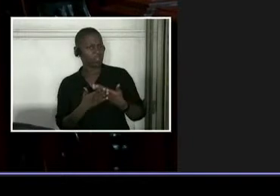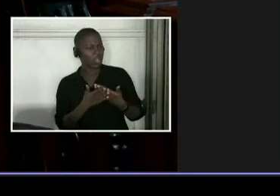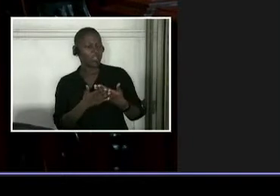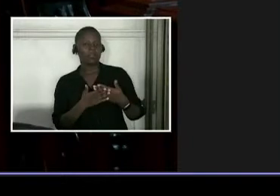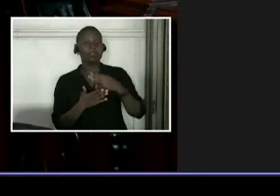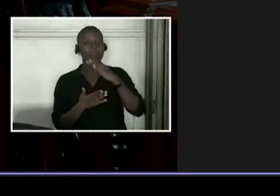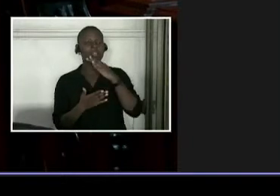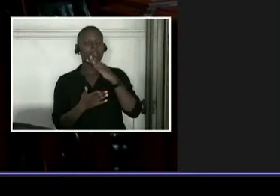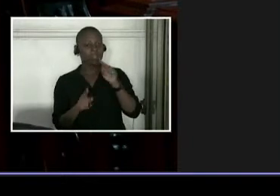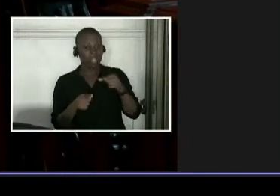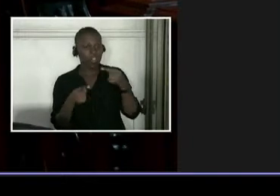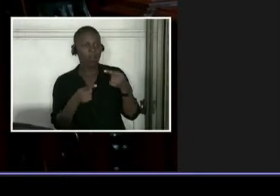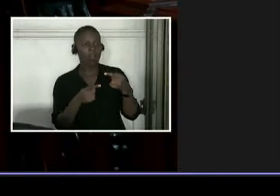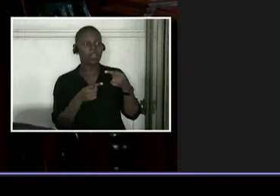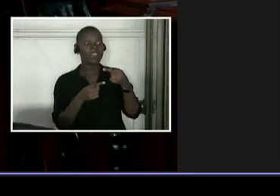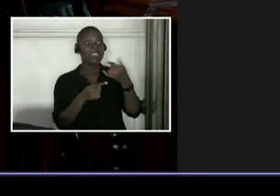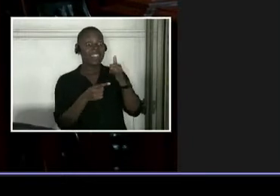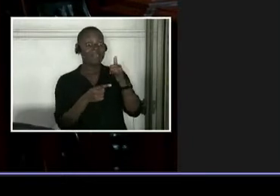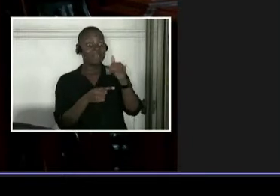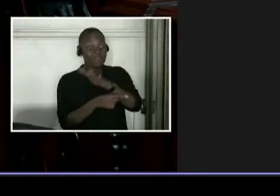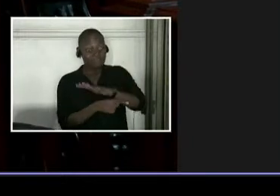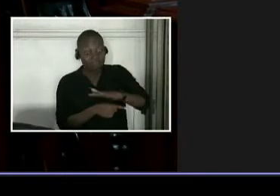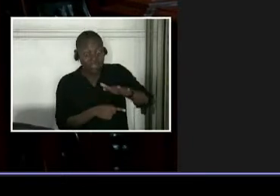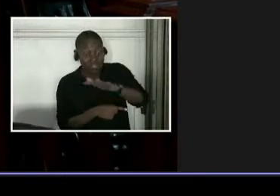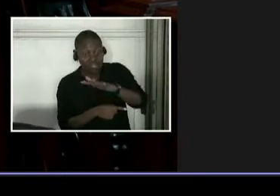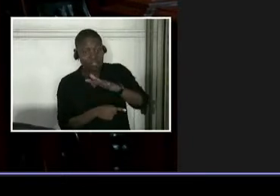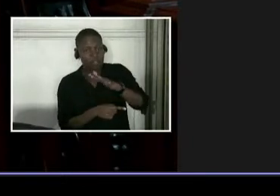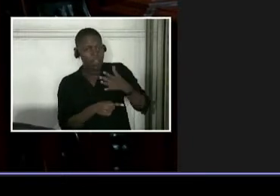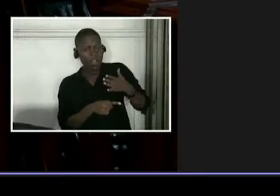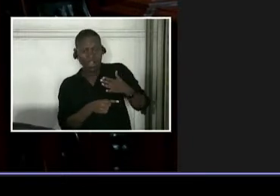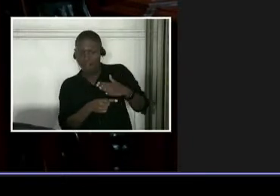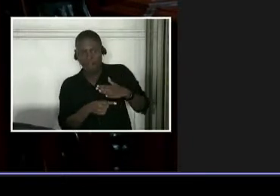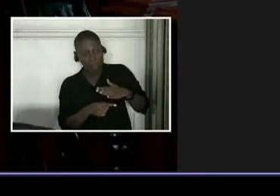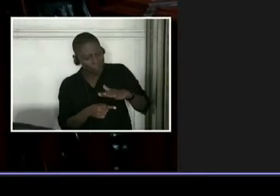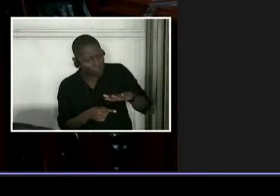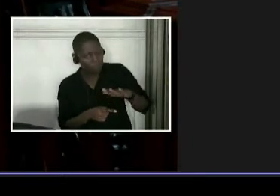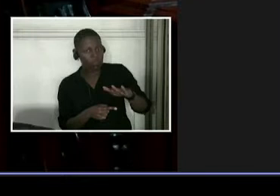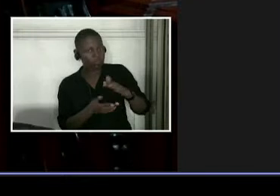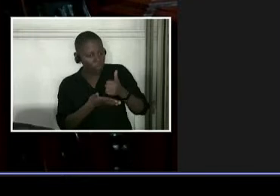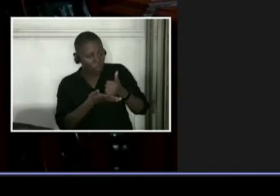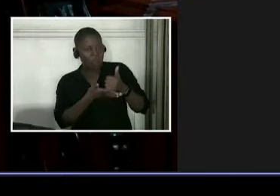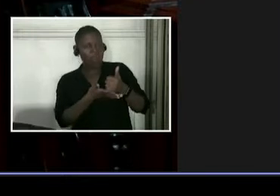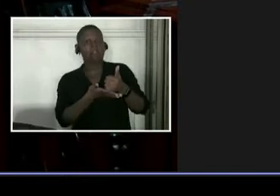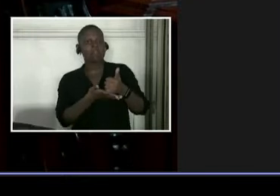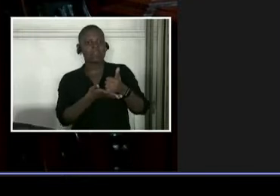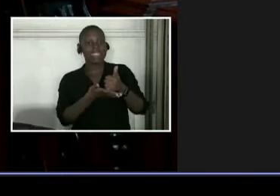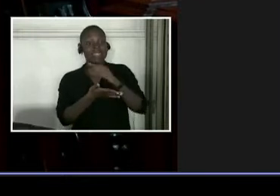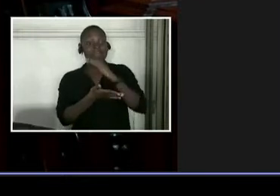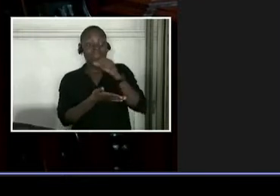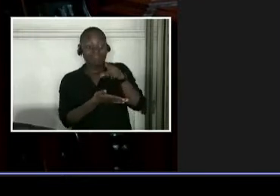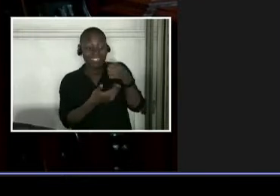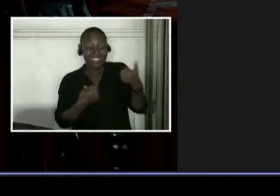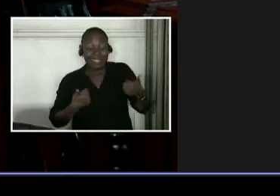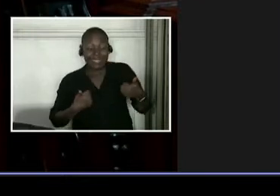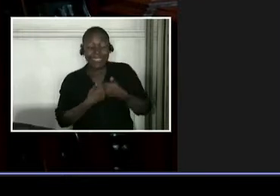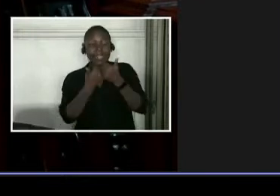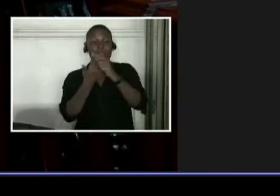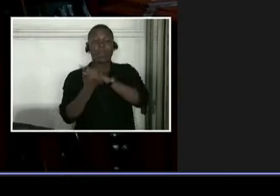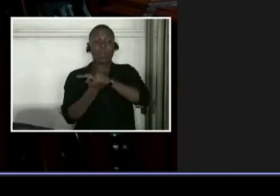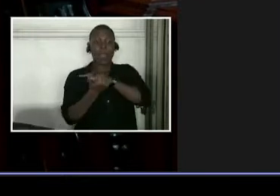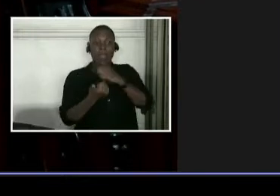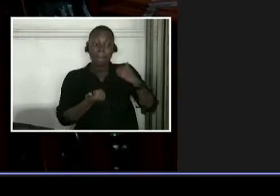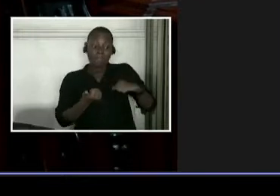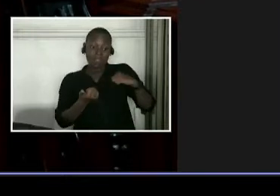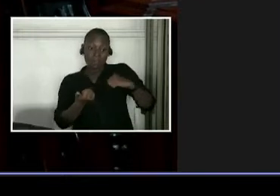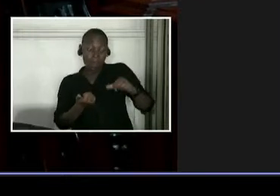zone despite the availability of government and municipal land. This is one challenge, honorable members and chairperson,